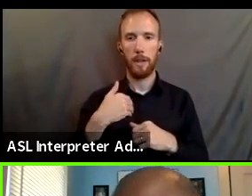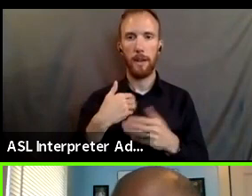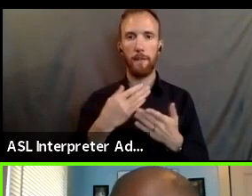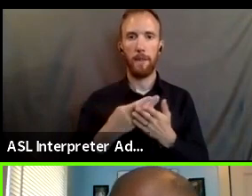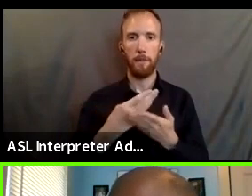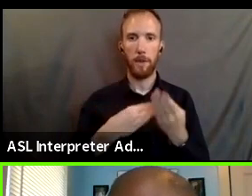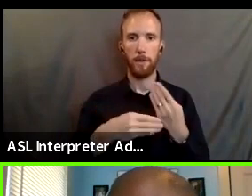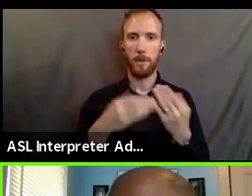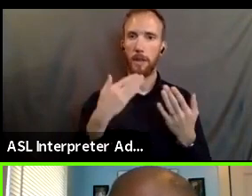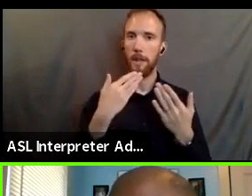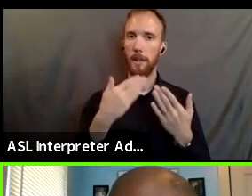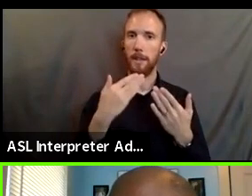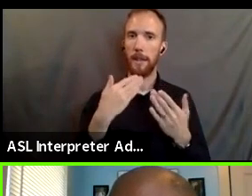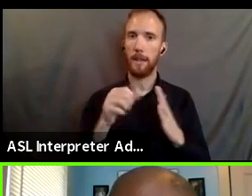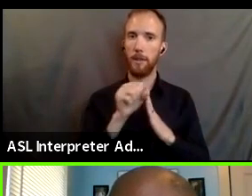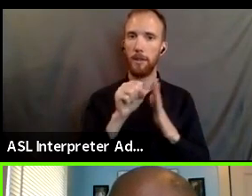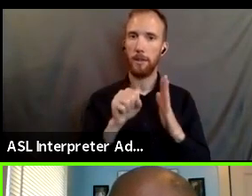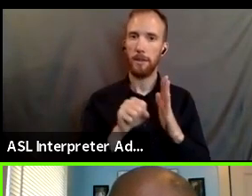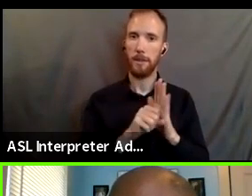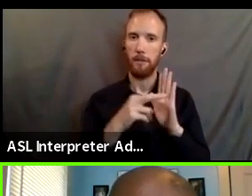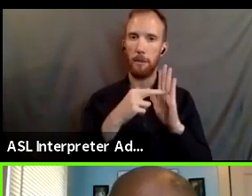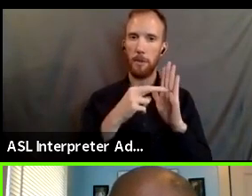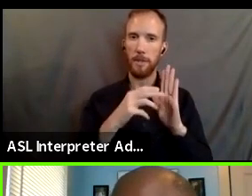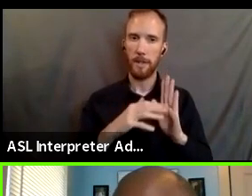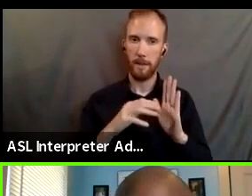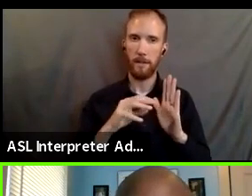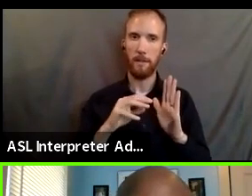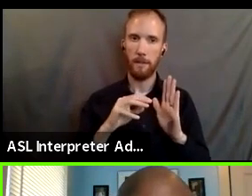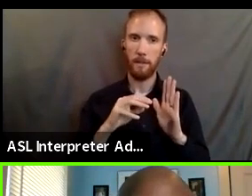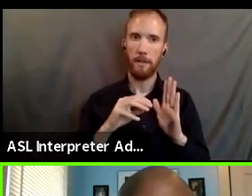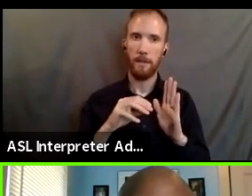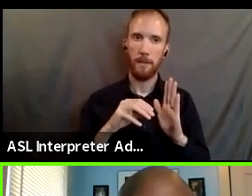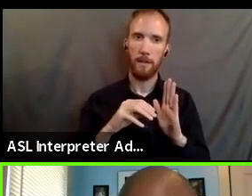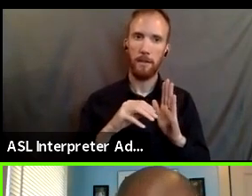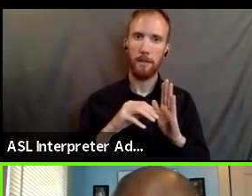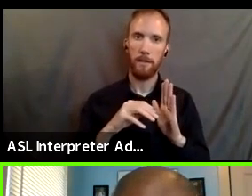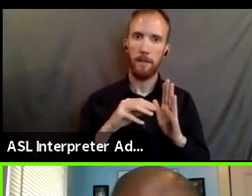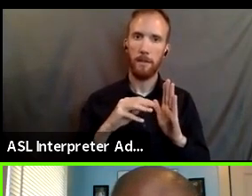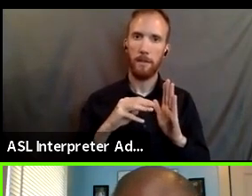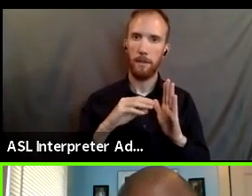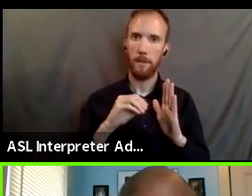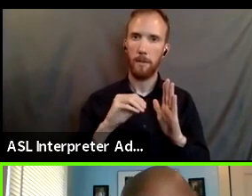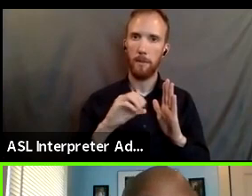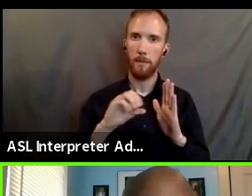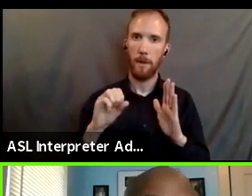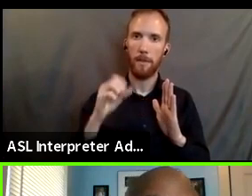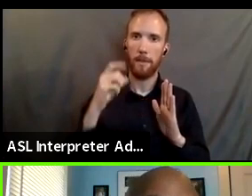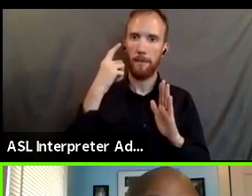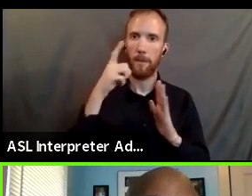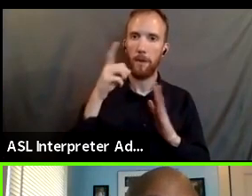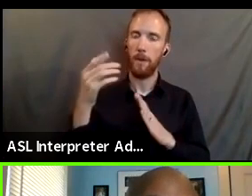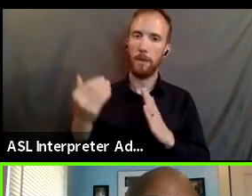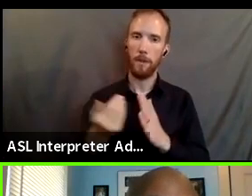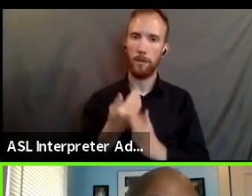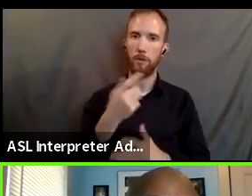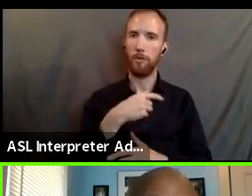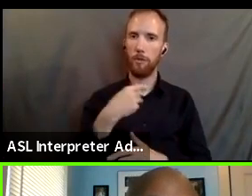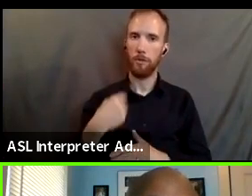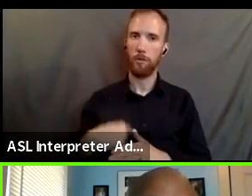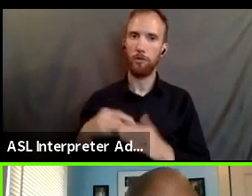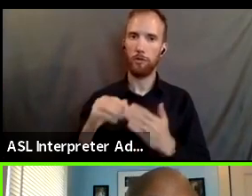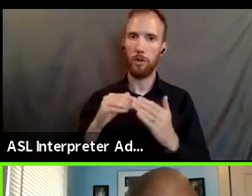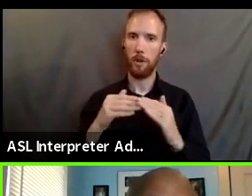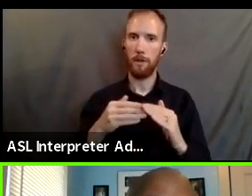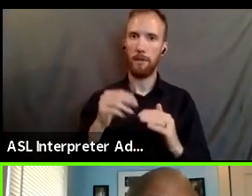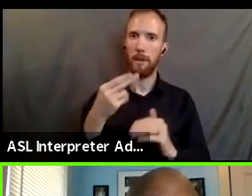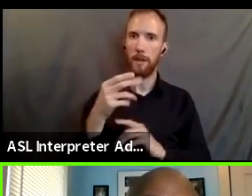representative ma uh for uh 50 million for you know new chinatown high school so the question is what's